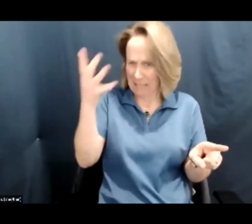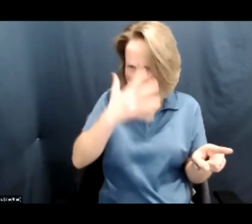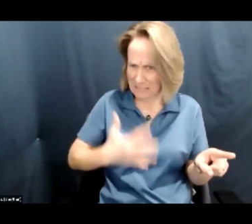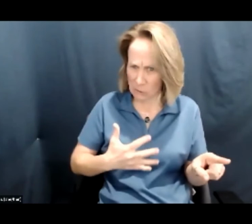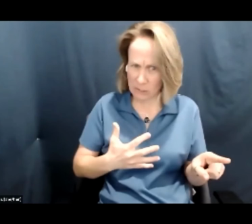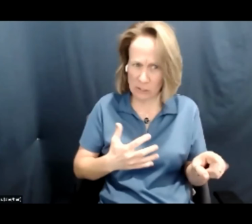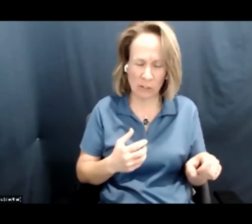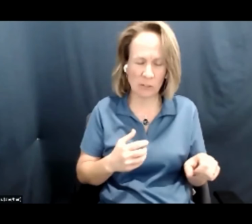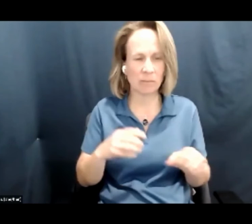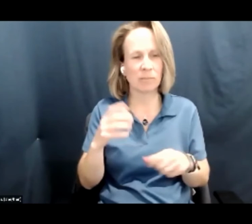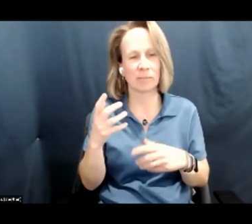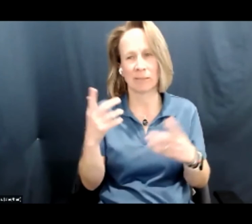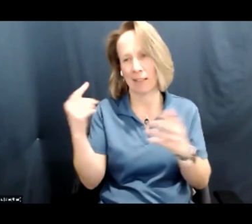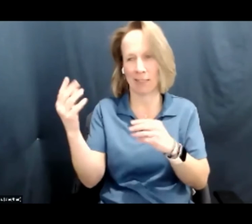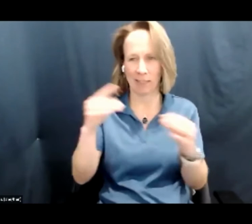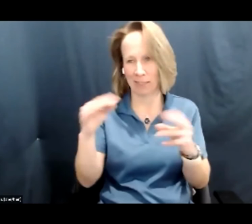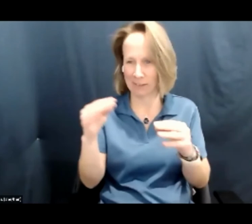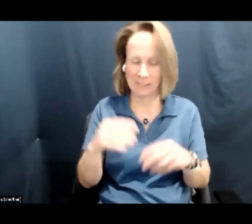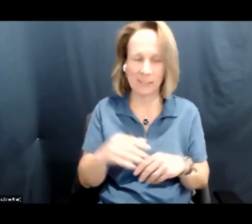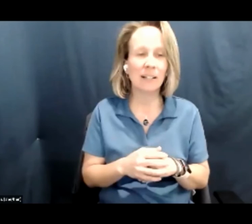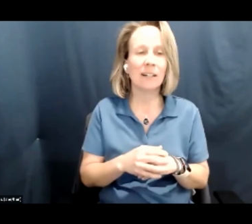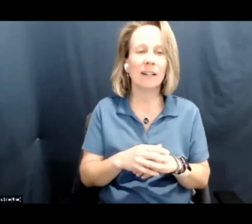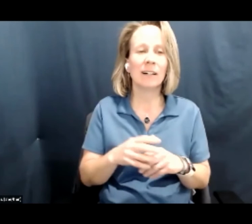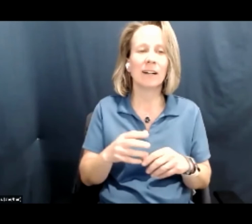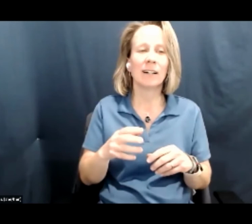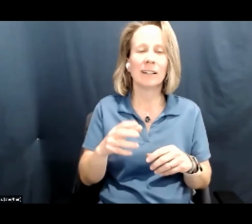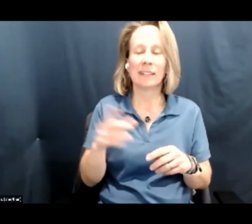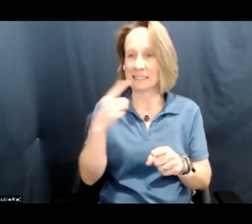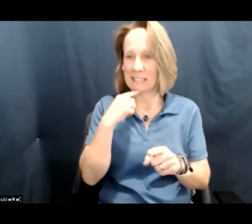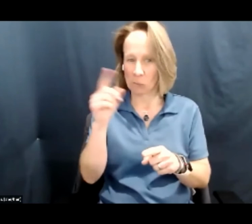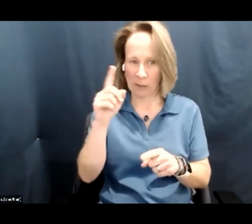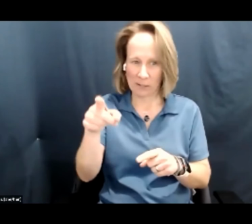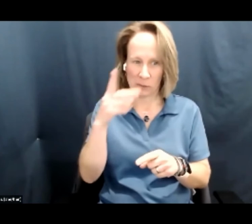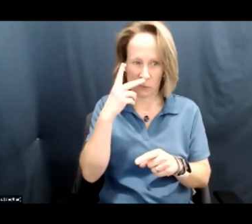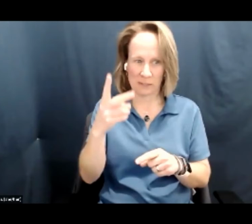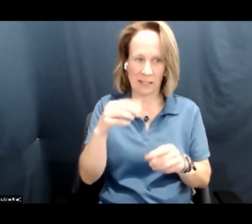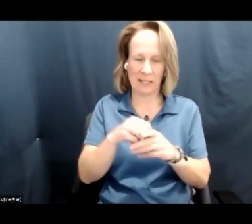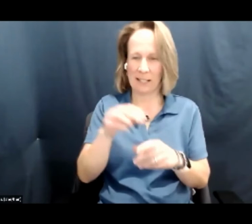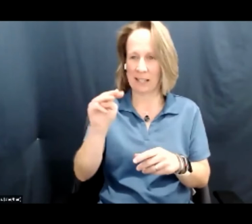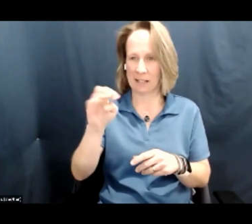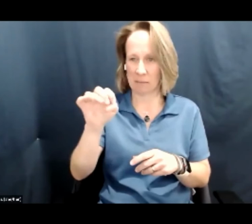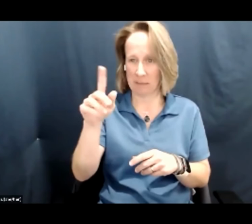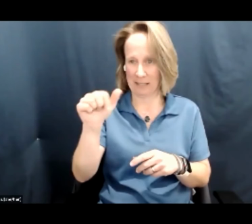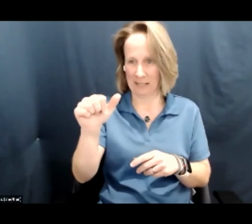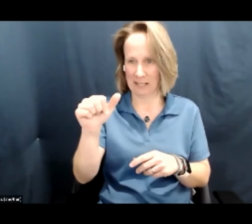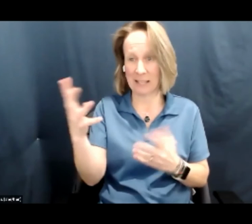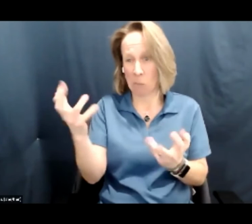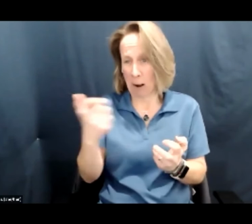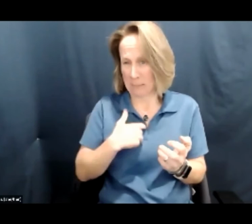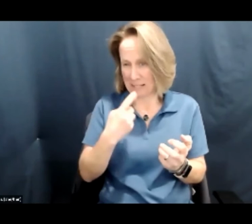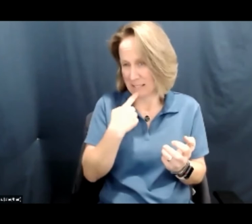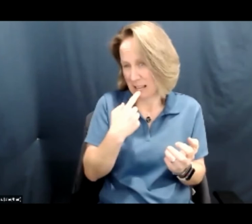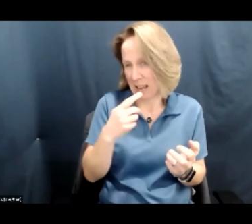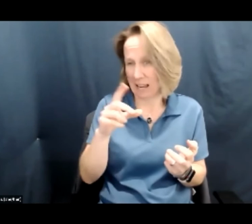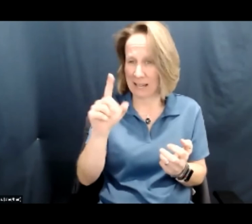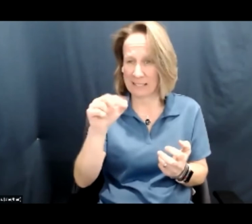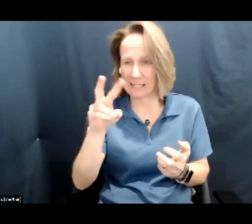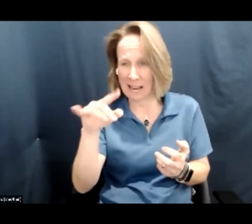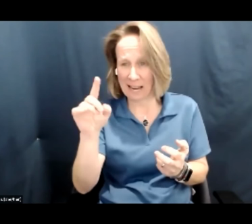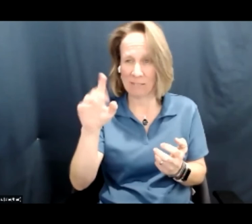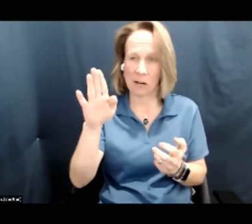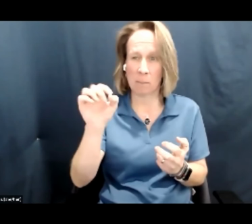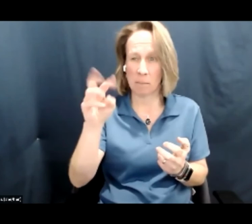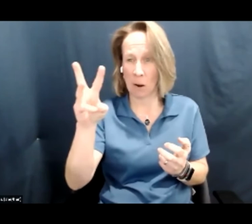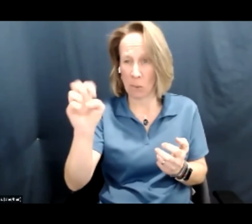Growing up, people are like, where did you see yourself in media? And they want me to say like David Bowie. And I'm like, no. It was Gandalf,